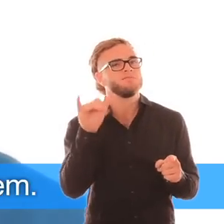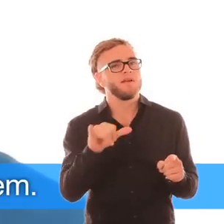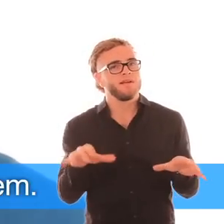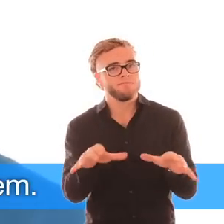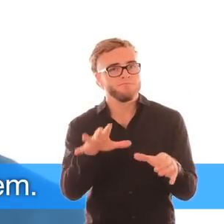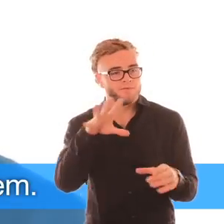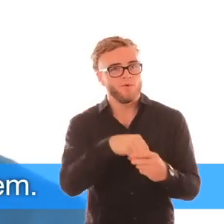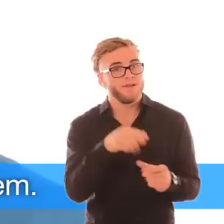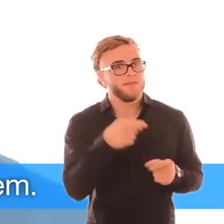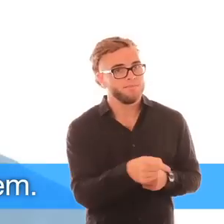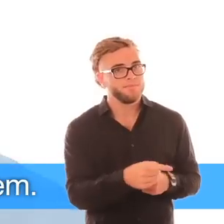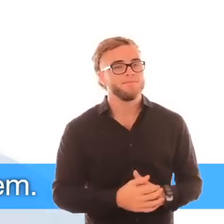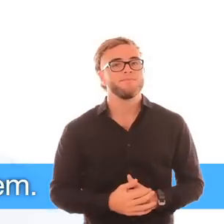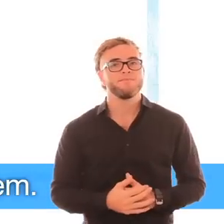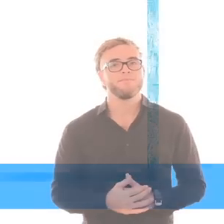that involves them.